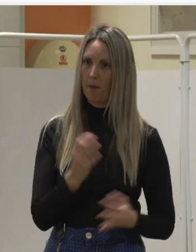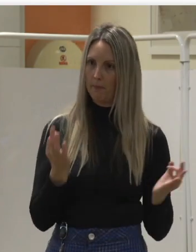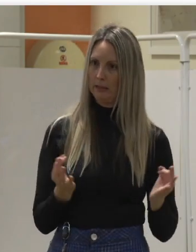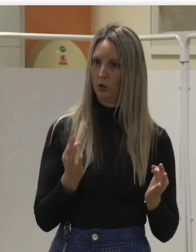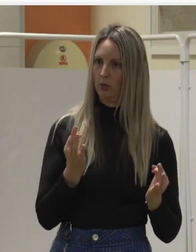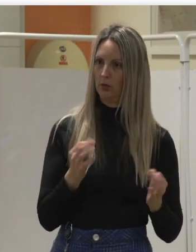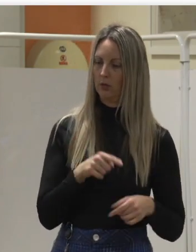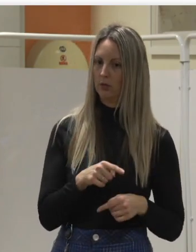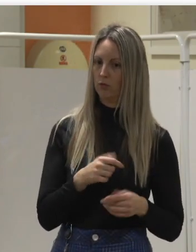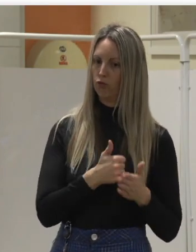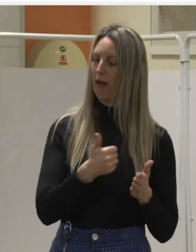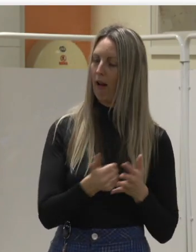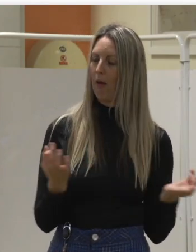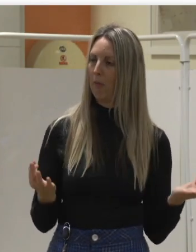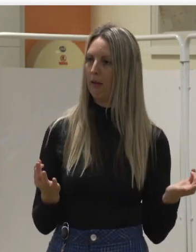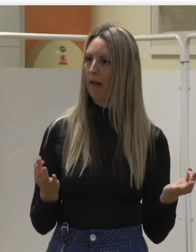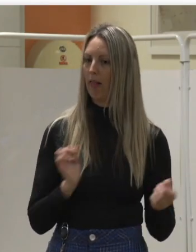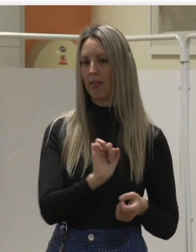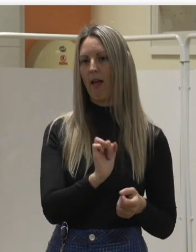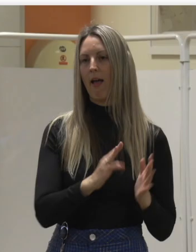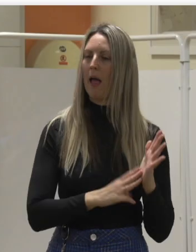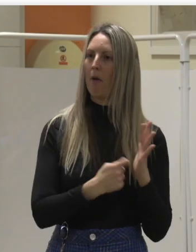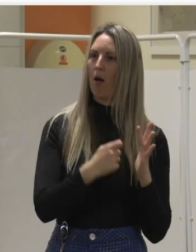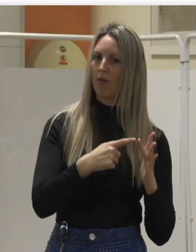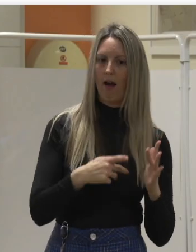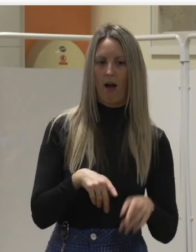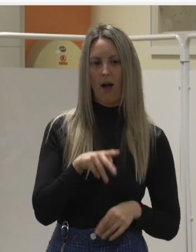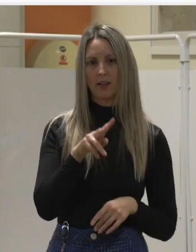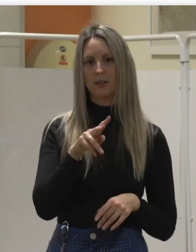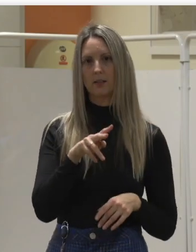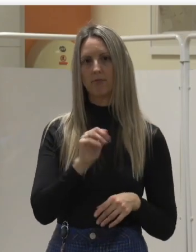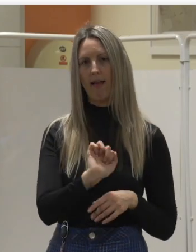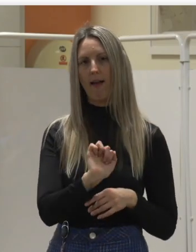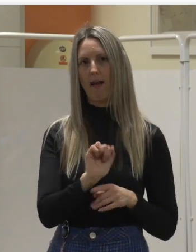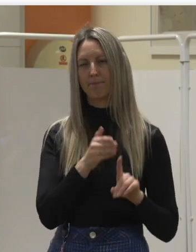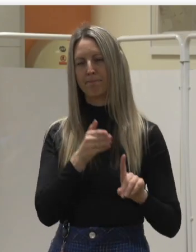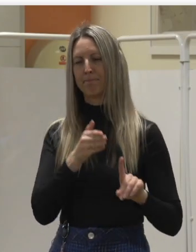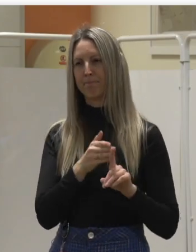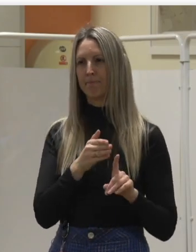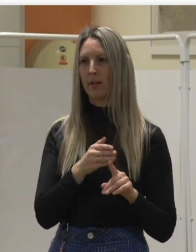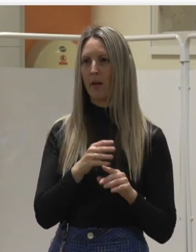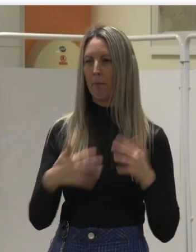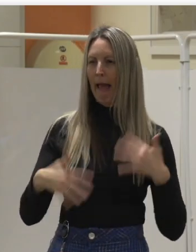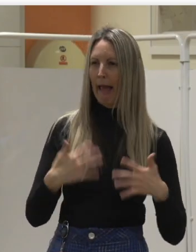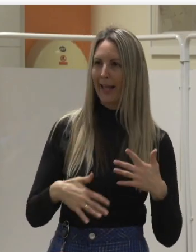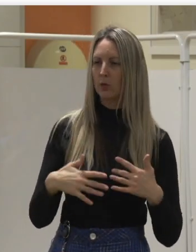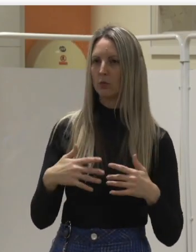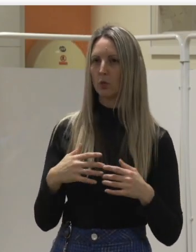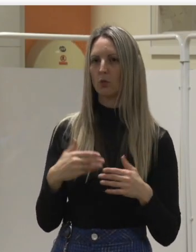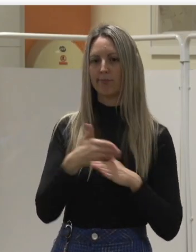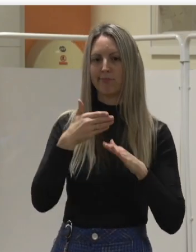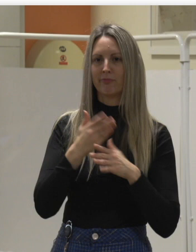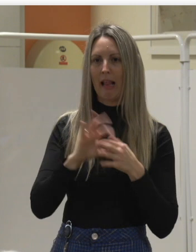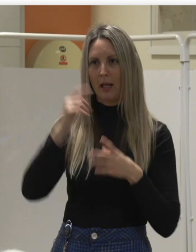meditation regularly had different perception to pain and the activity in the brain in the areas